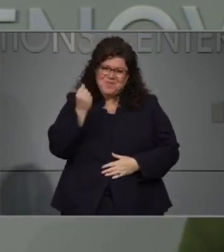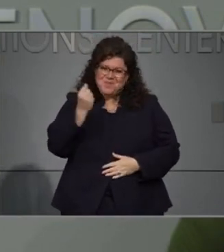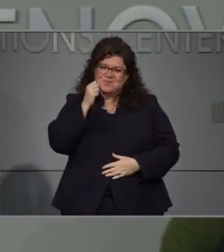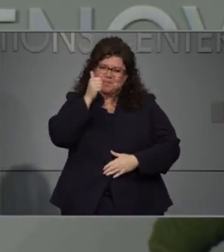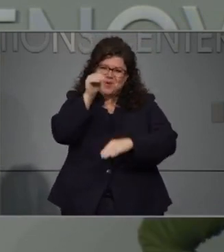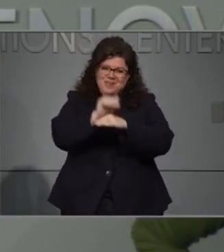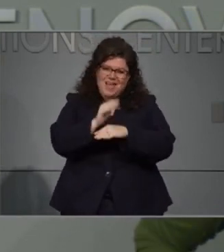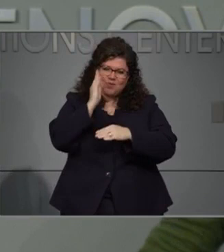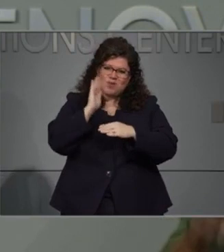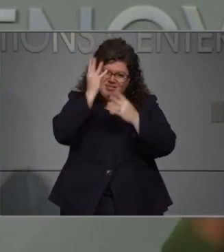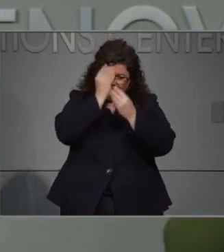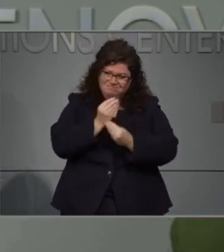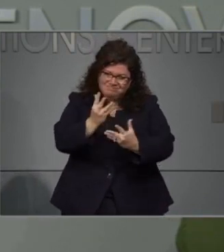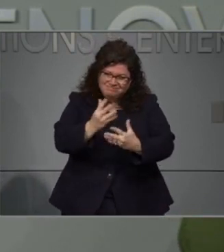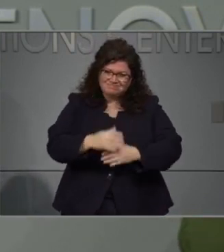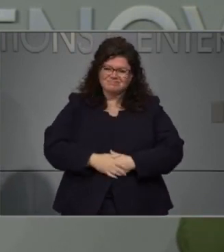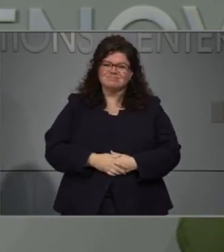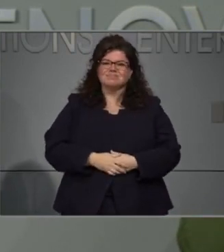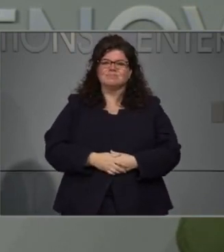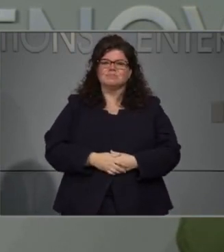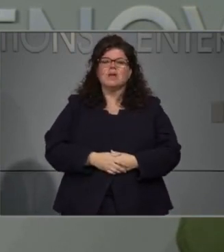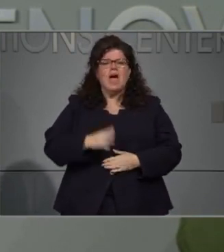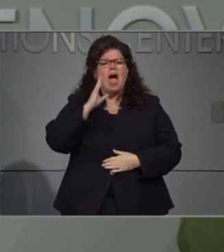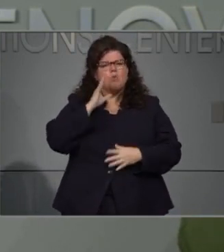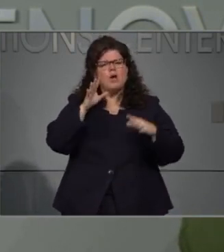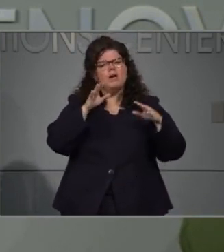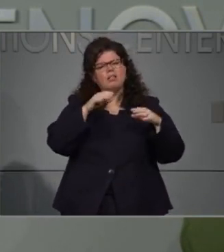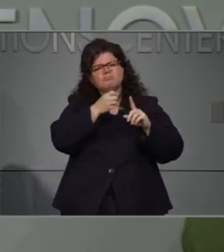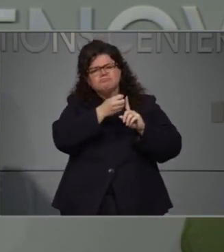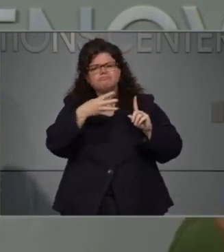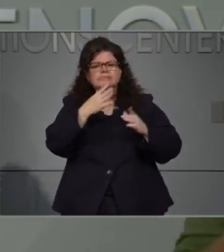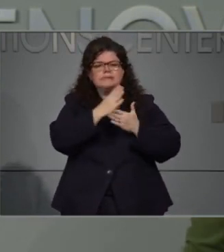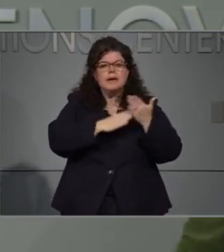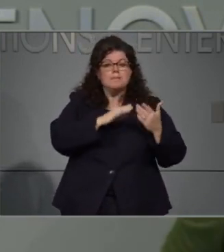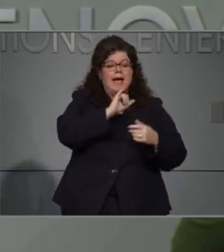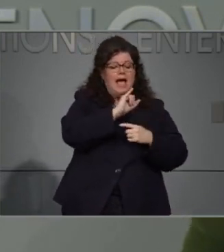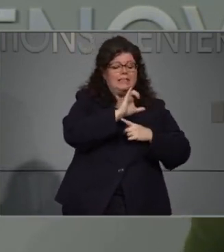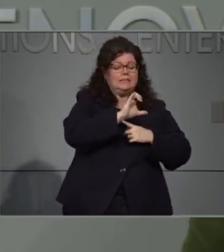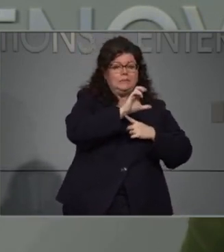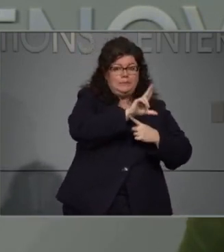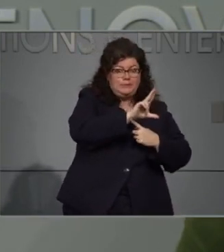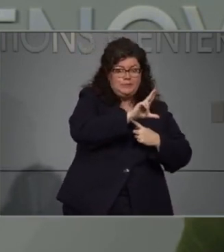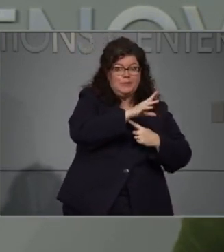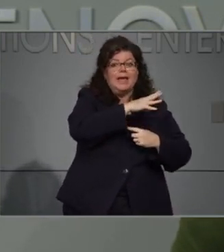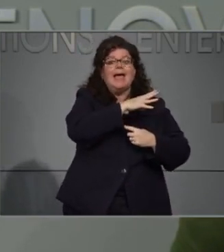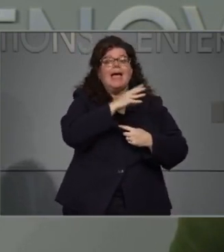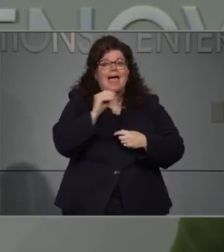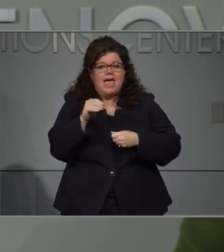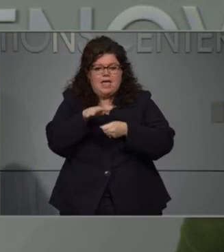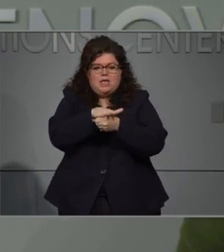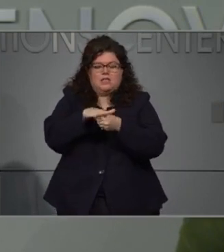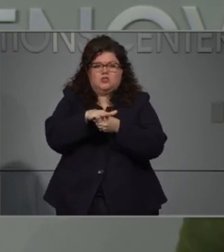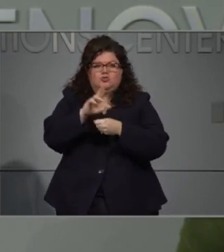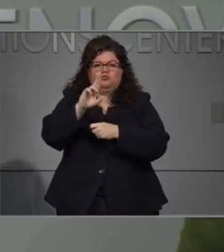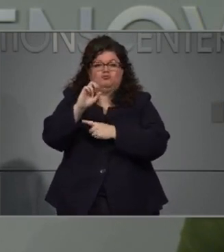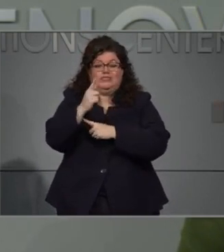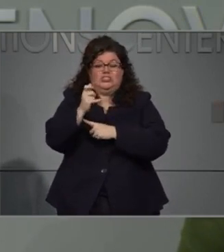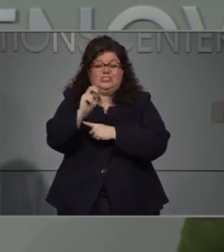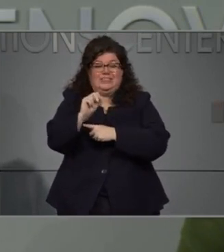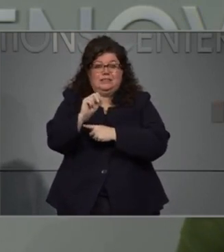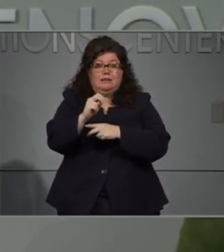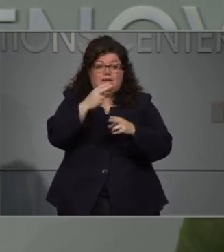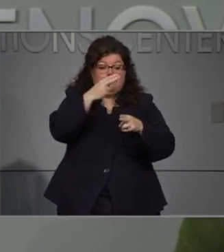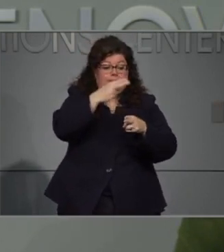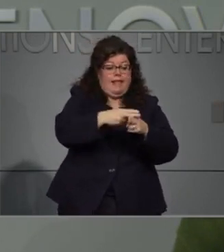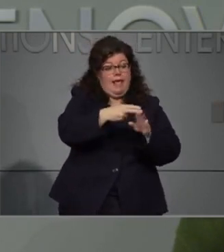some additional details around ICU usage and then broken down to regions. It's not going to get down to specific hospital, but it will